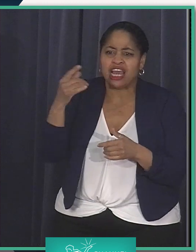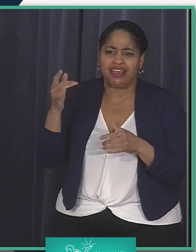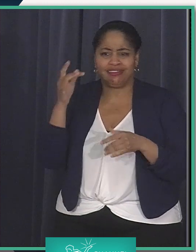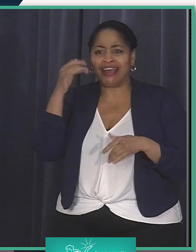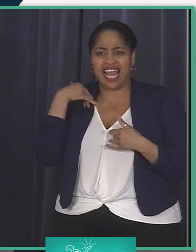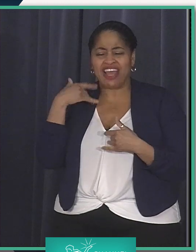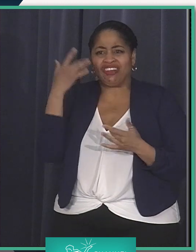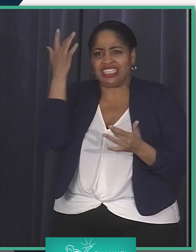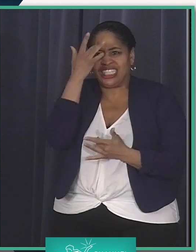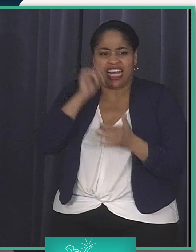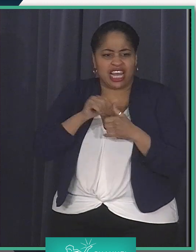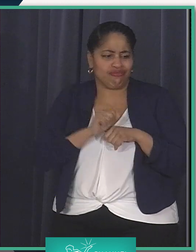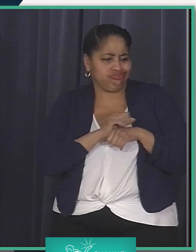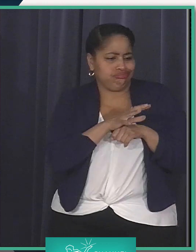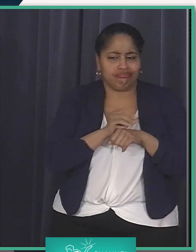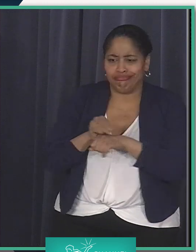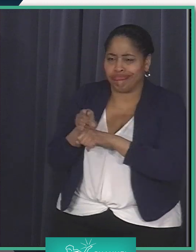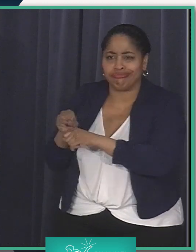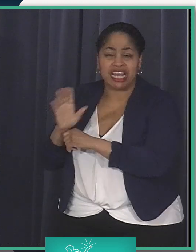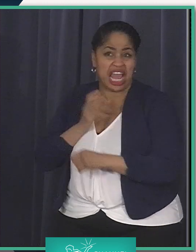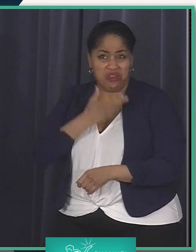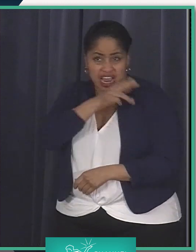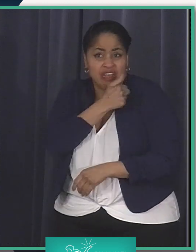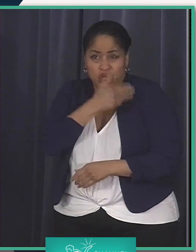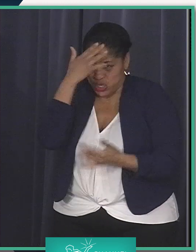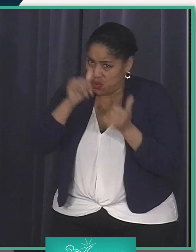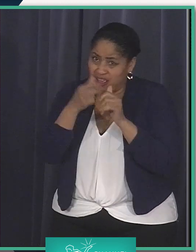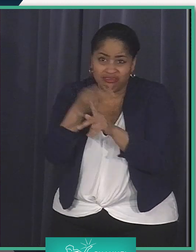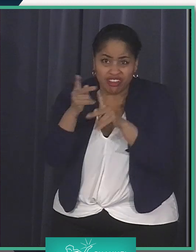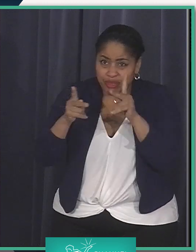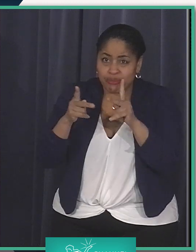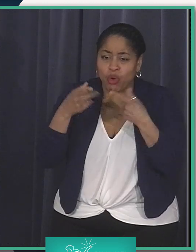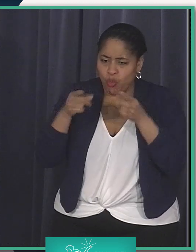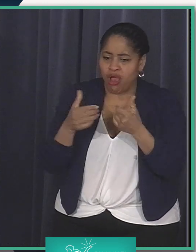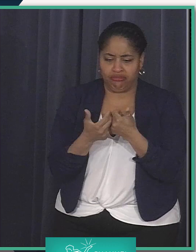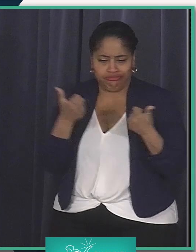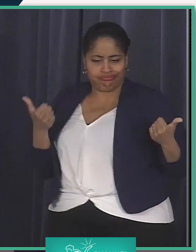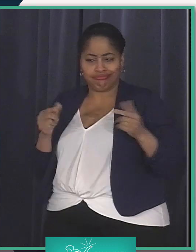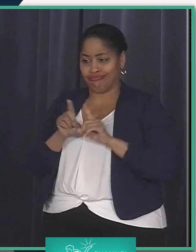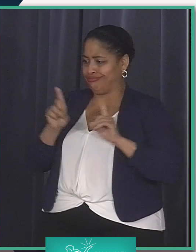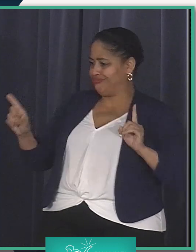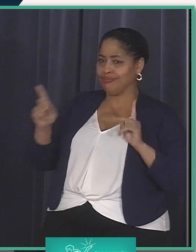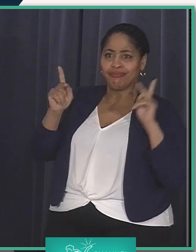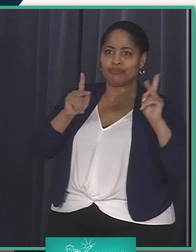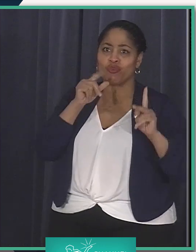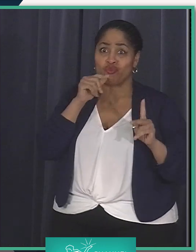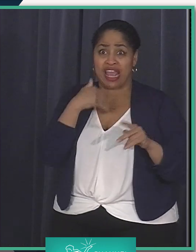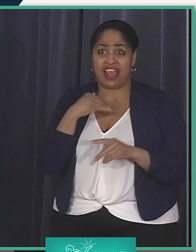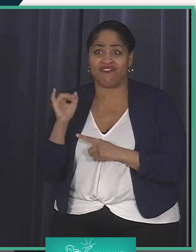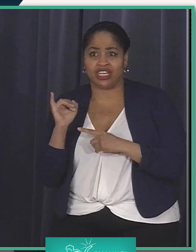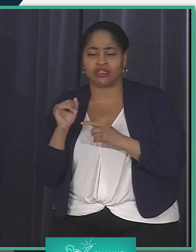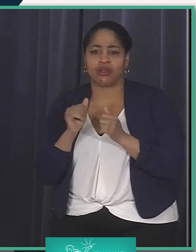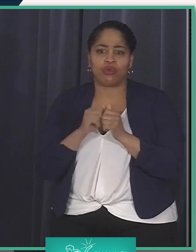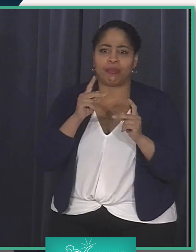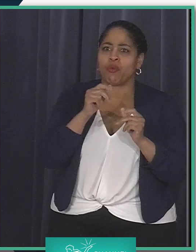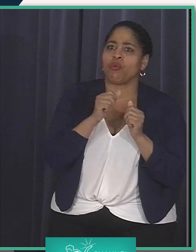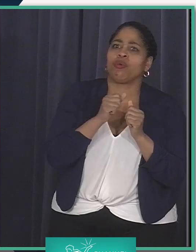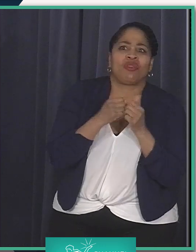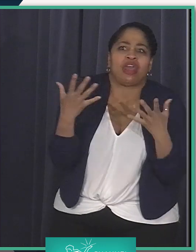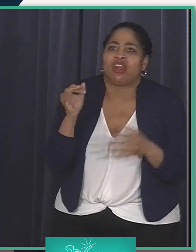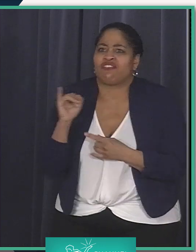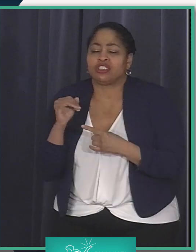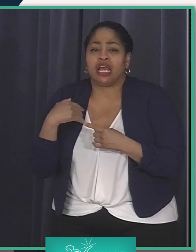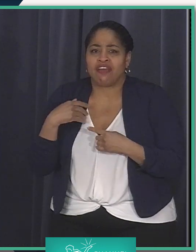hospitals know exactly how to care for people while separating the infectious from the non-infectious. And so we had a 4-week